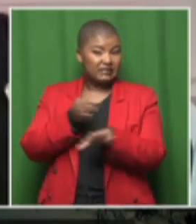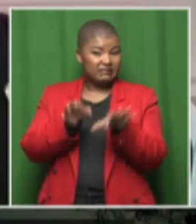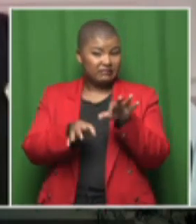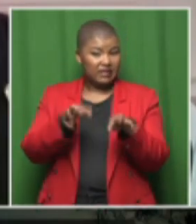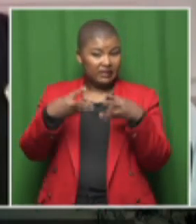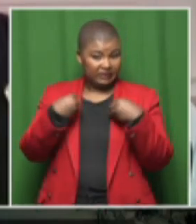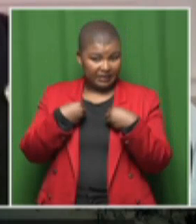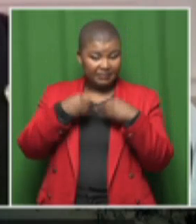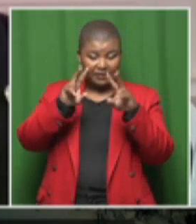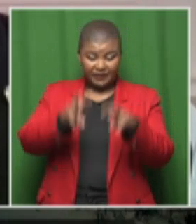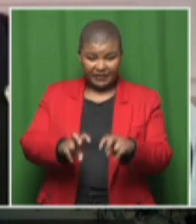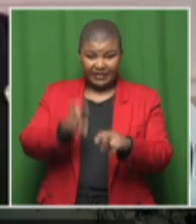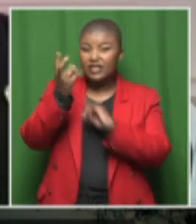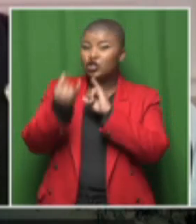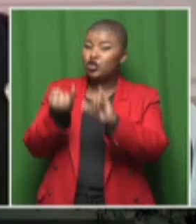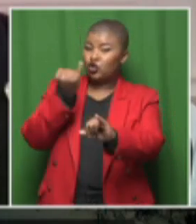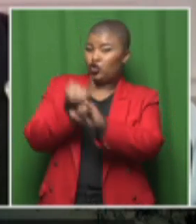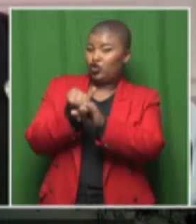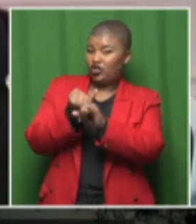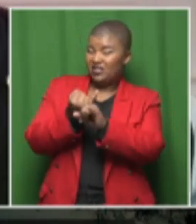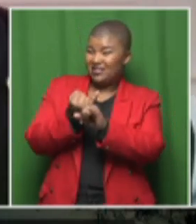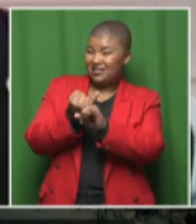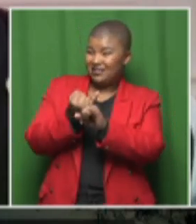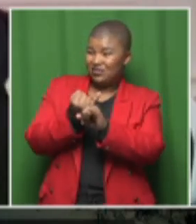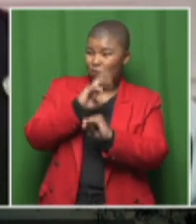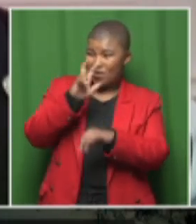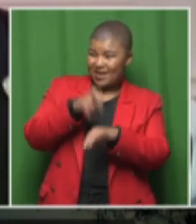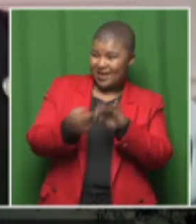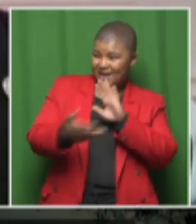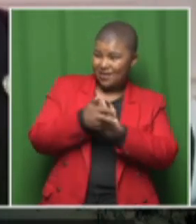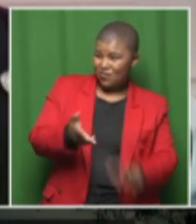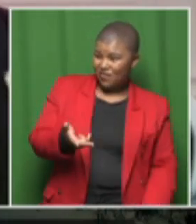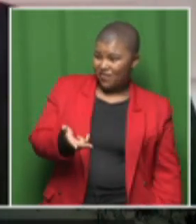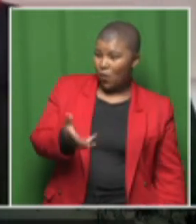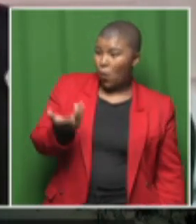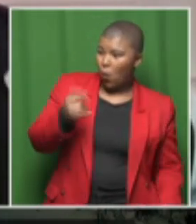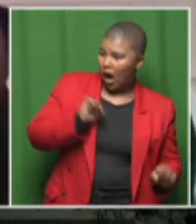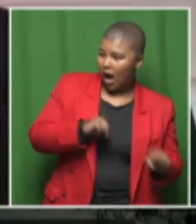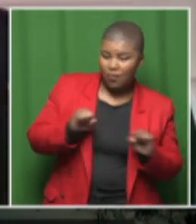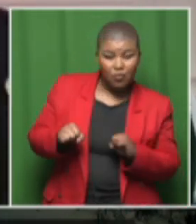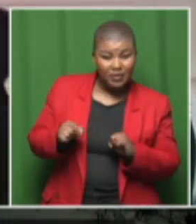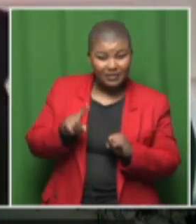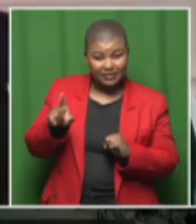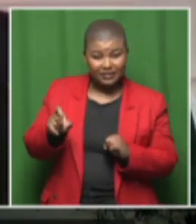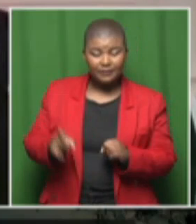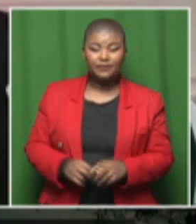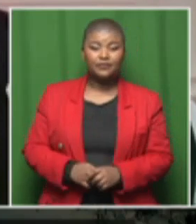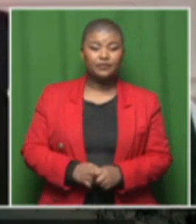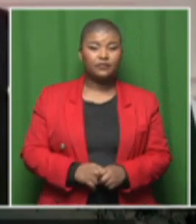undertake investigations into state institutions without the necessary authorization as well?